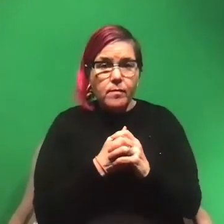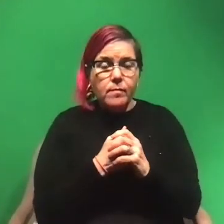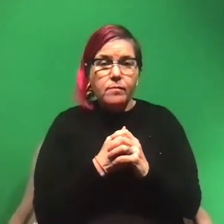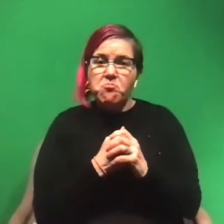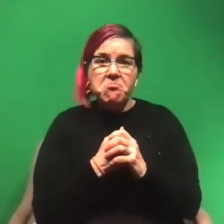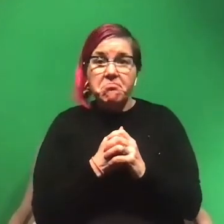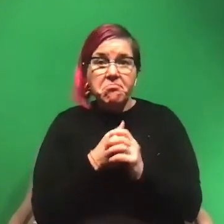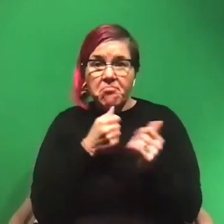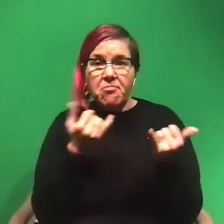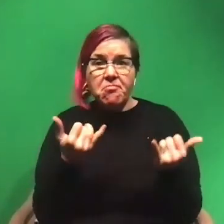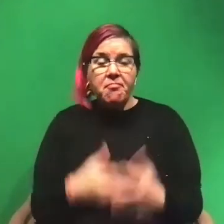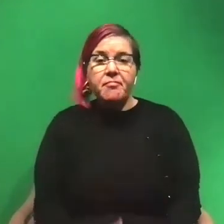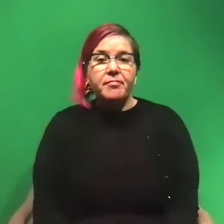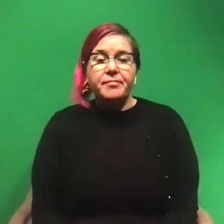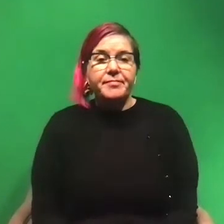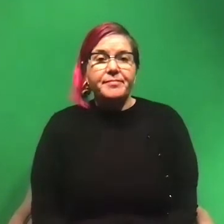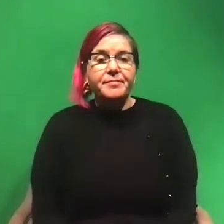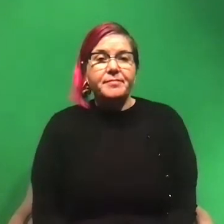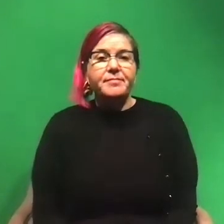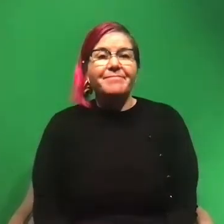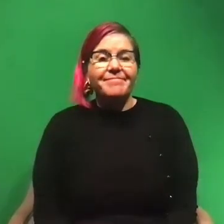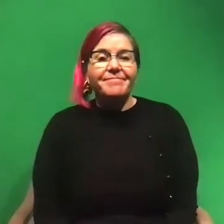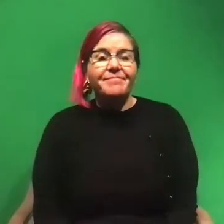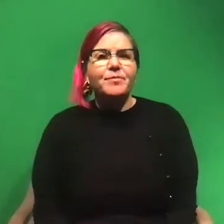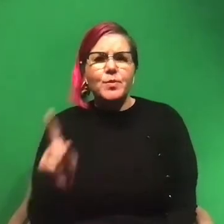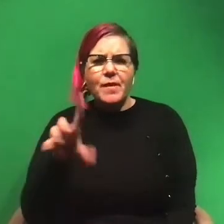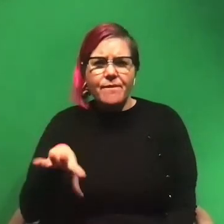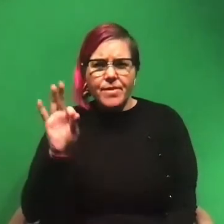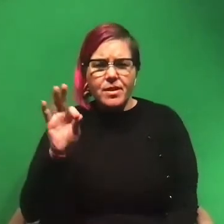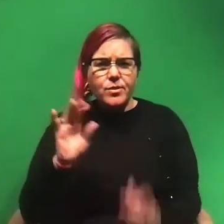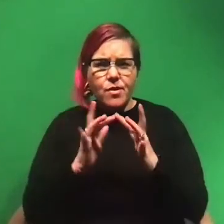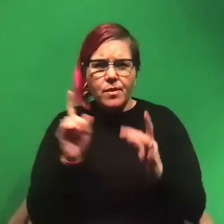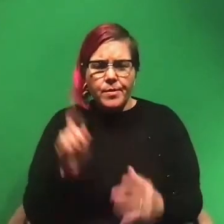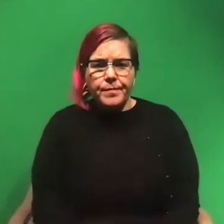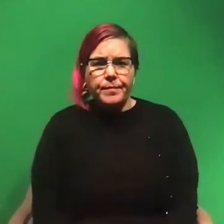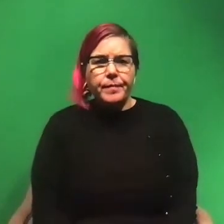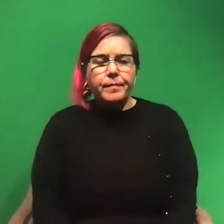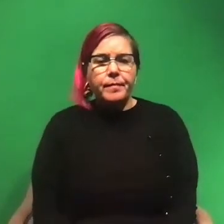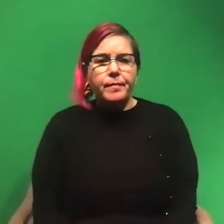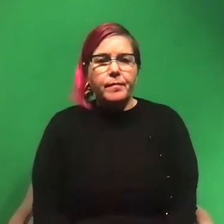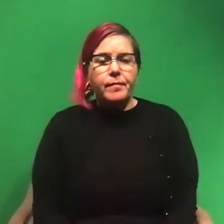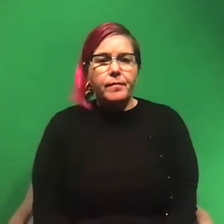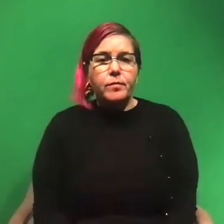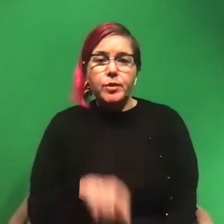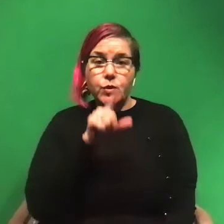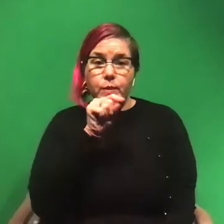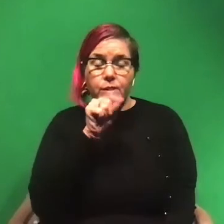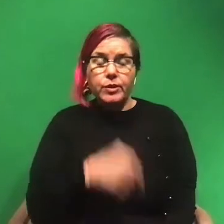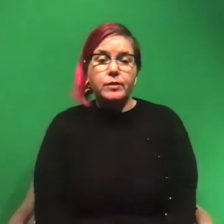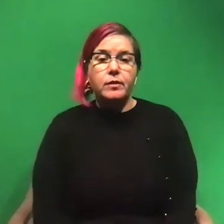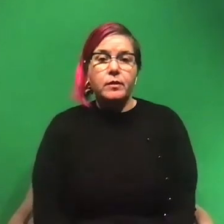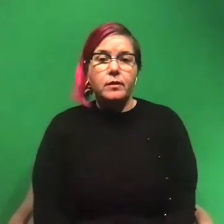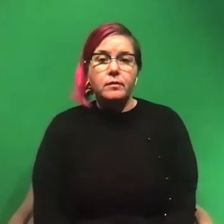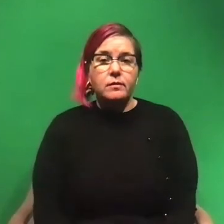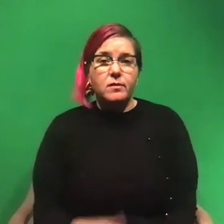None of this. No. Okay. Where can we find you online? I am on Twitter almost all the